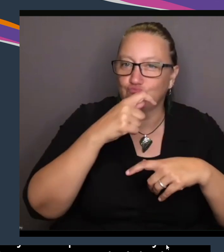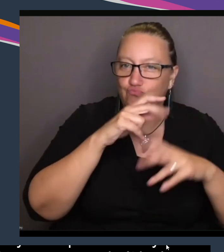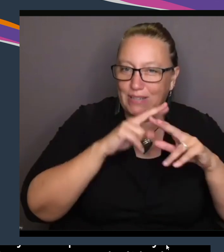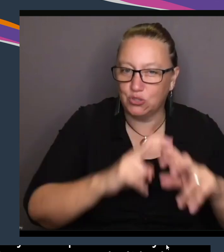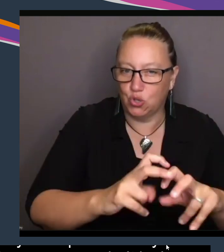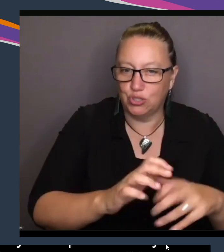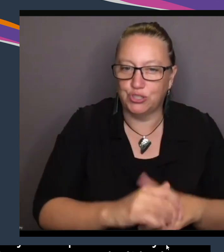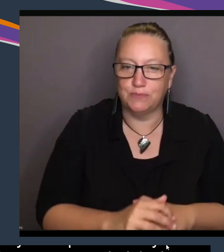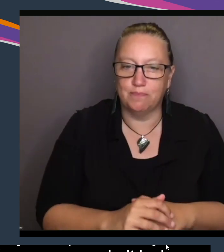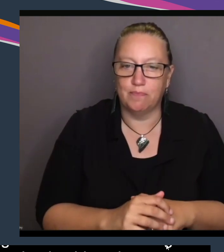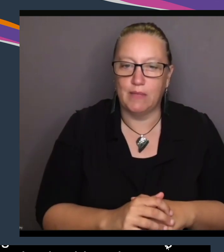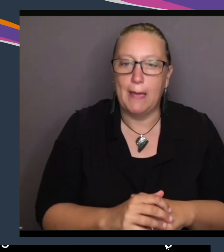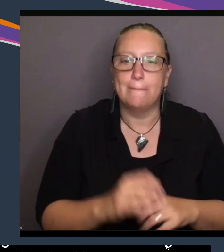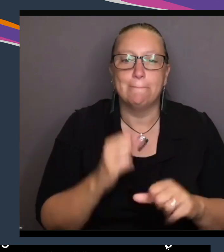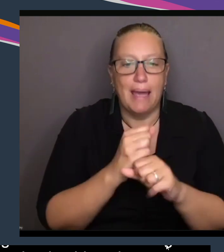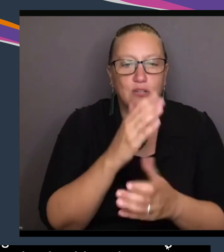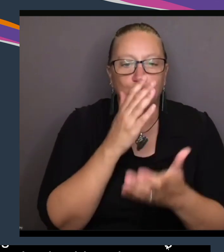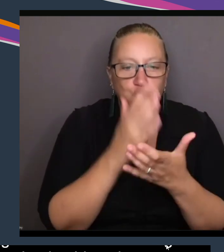into practice.